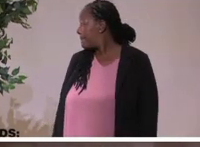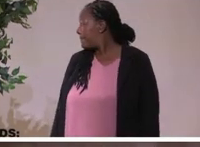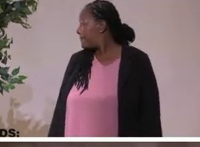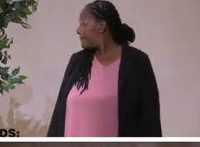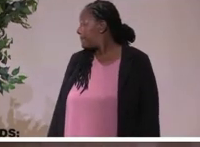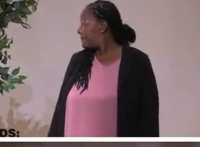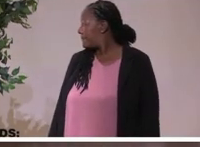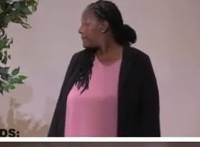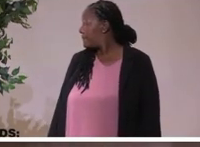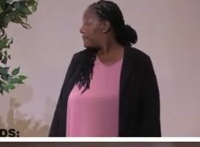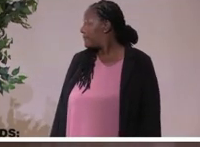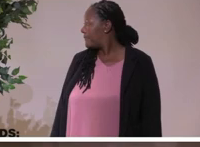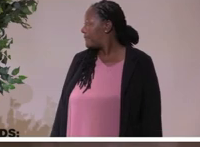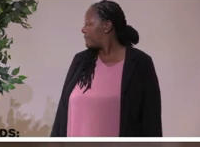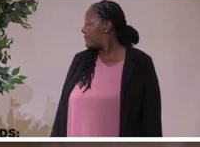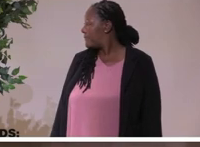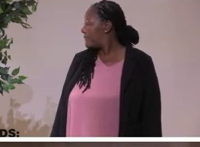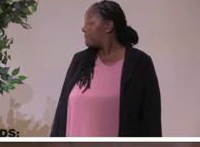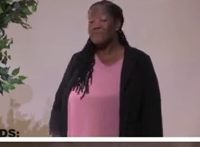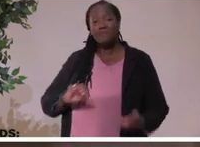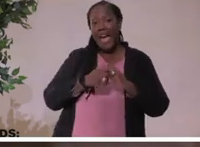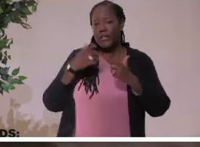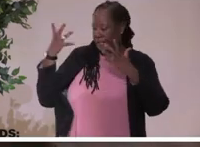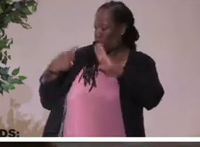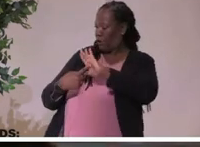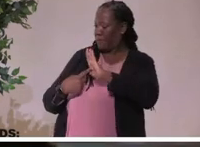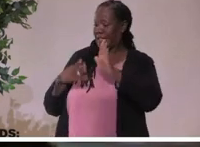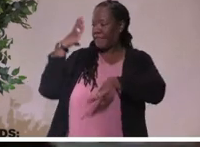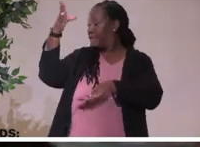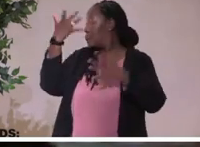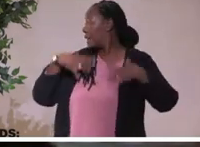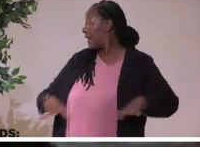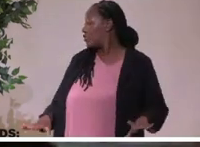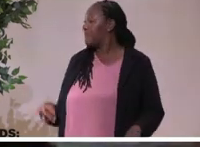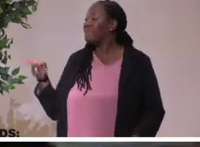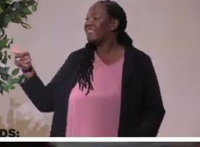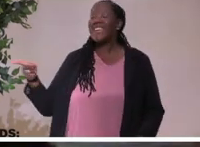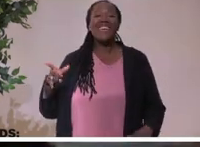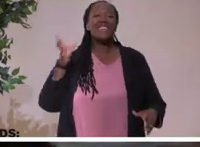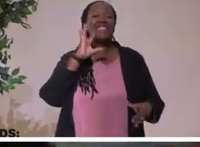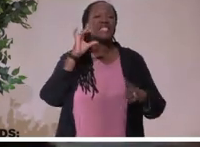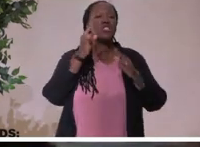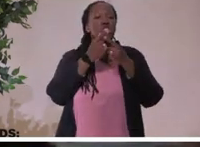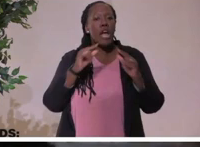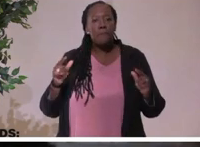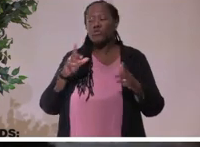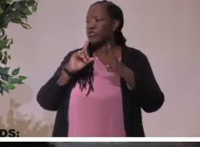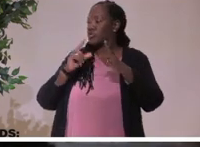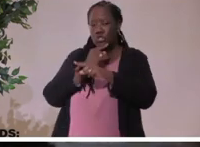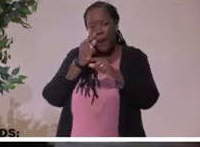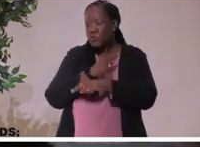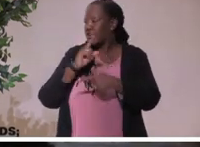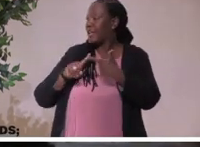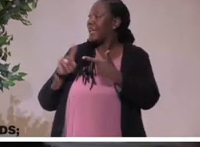How does this exemplify the future of fashion that you dream? This geometry is giving you like the imagination